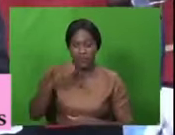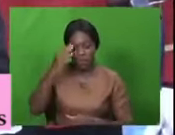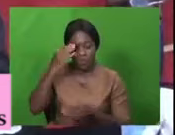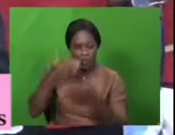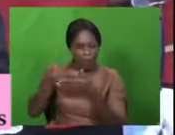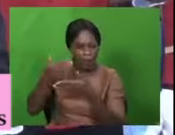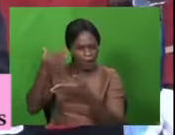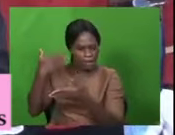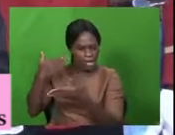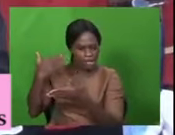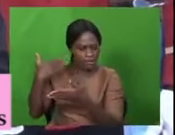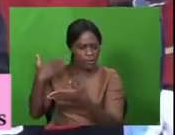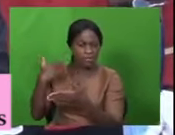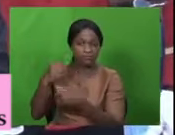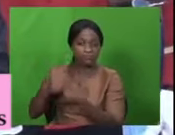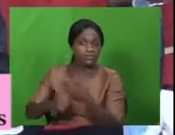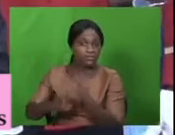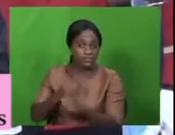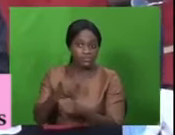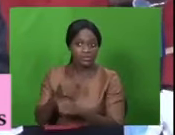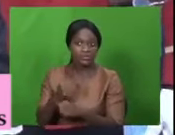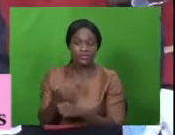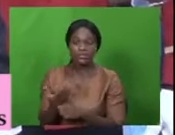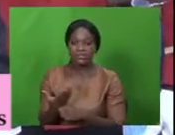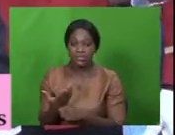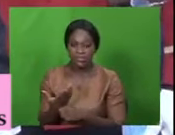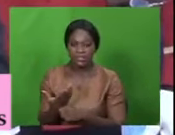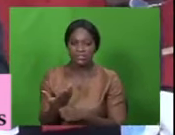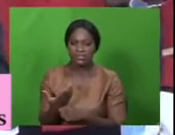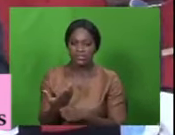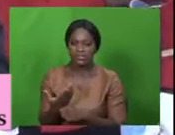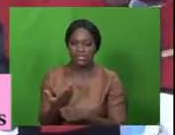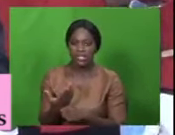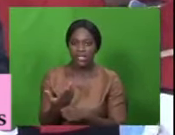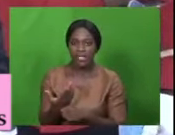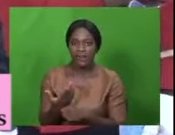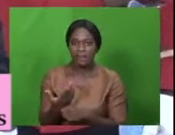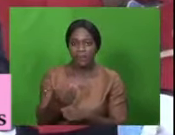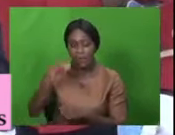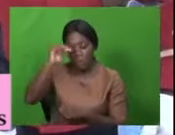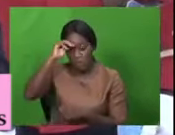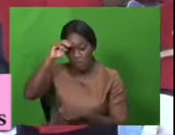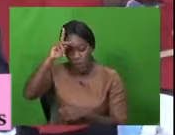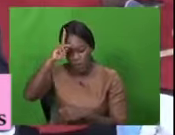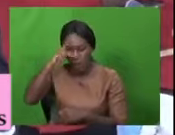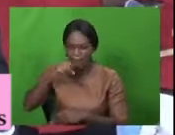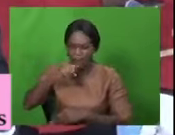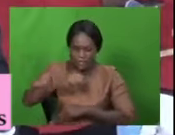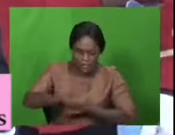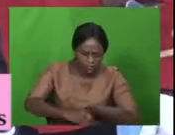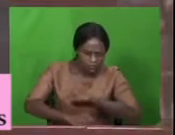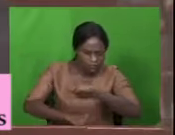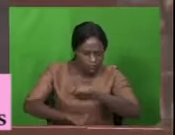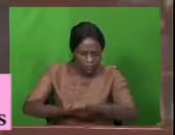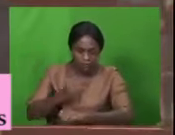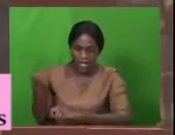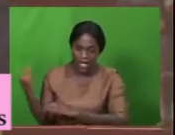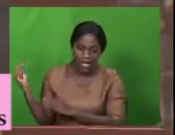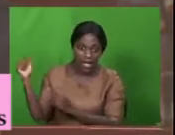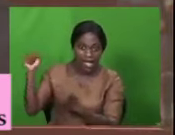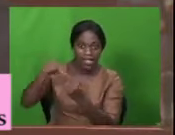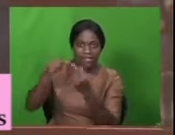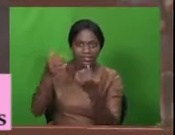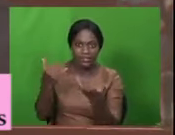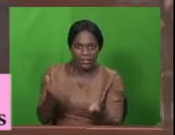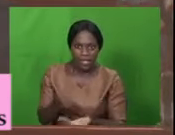adulthood, have no personal recollection of the struggles that got us to this point in our development.